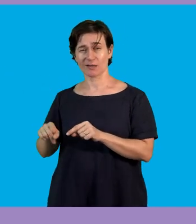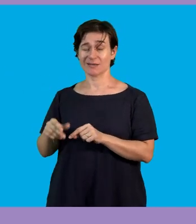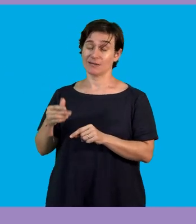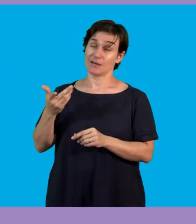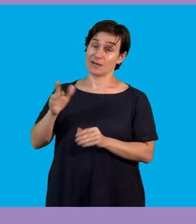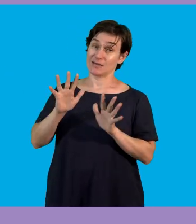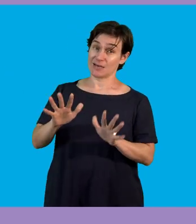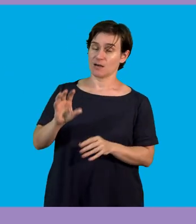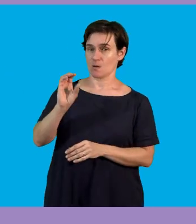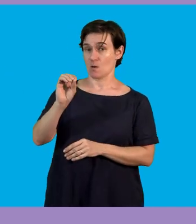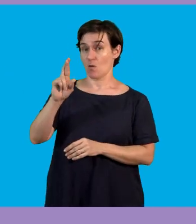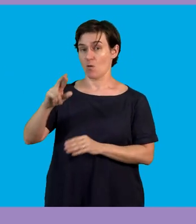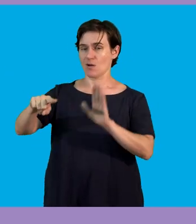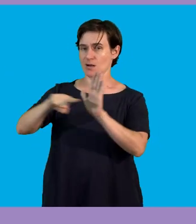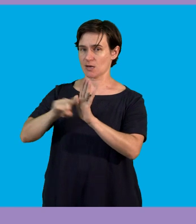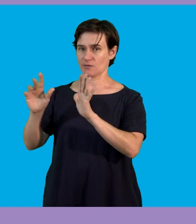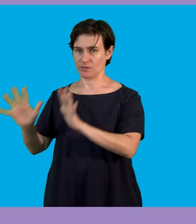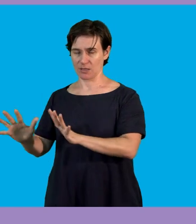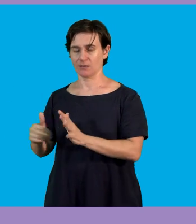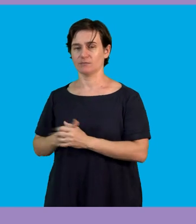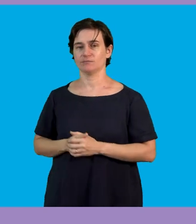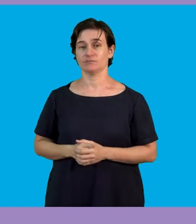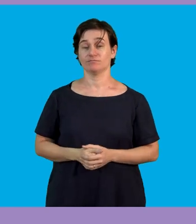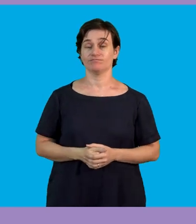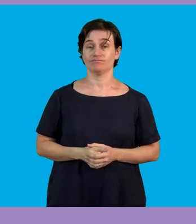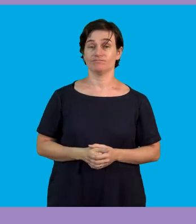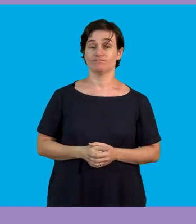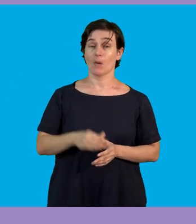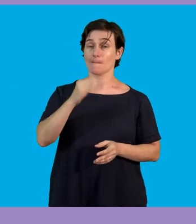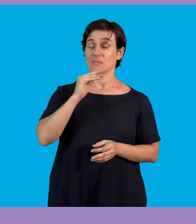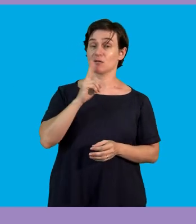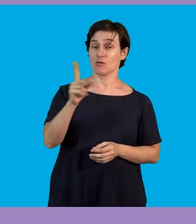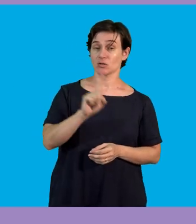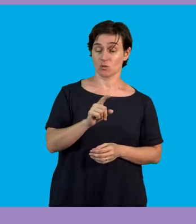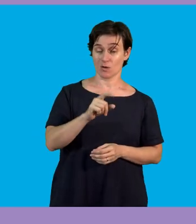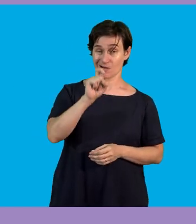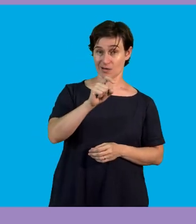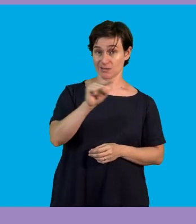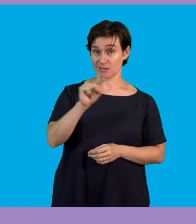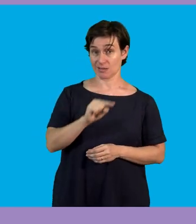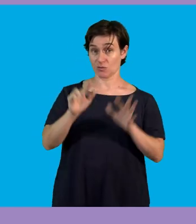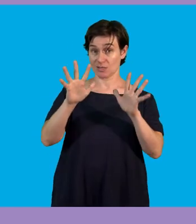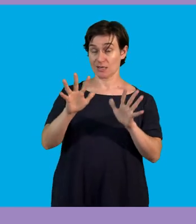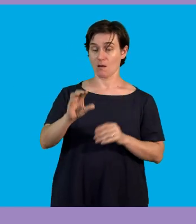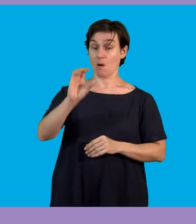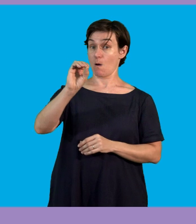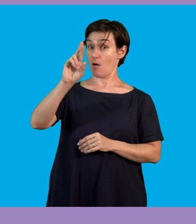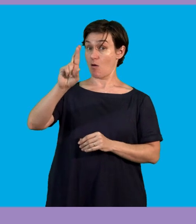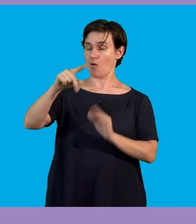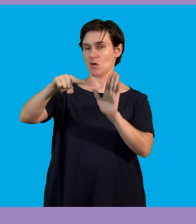100 is either 10 or -10. Therefore x equals to